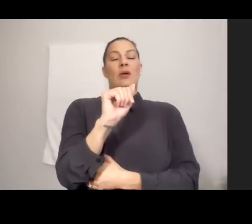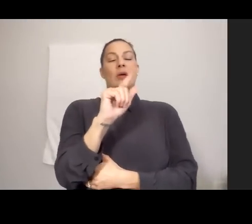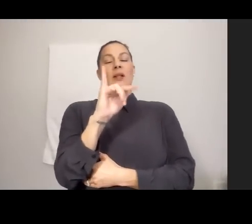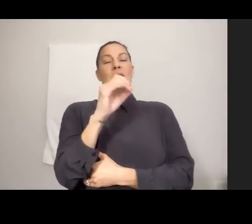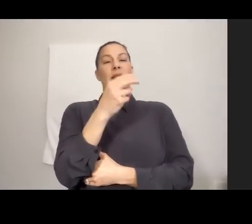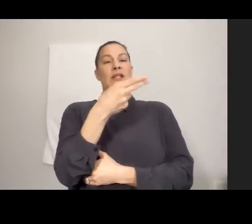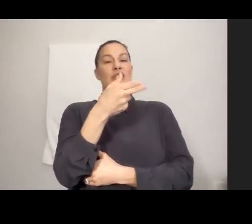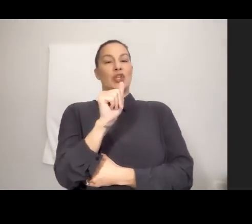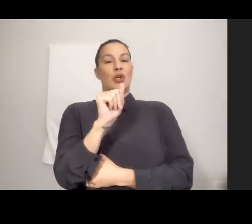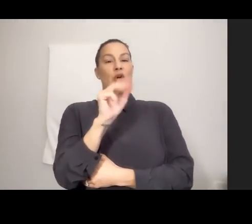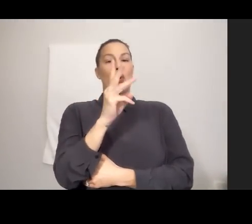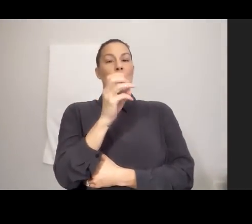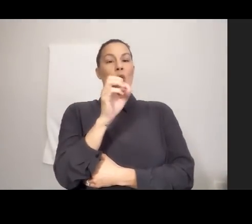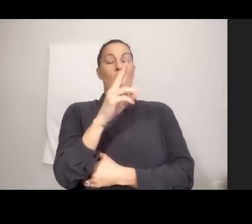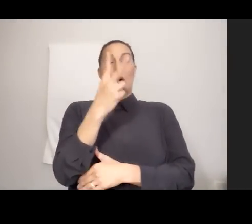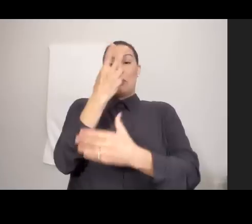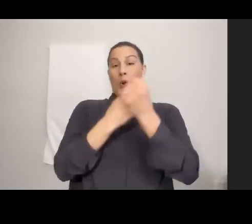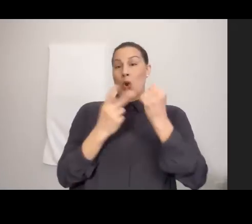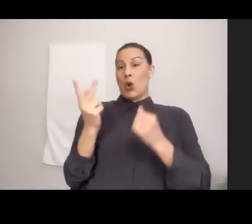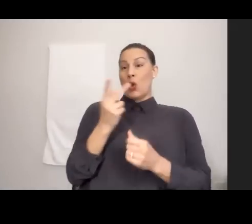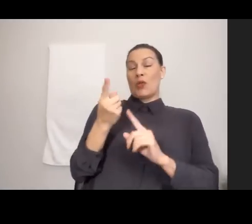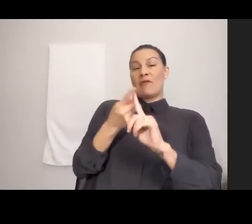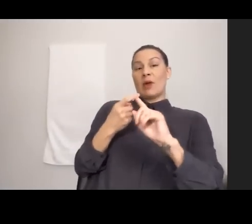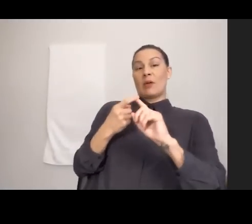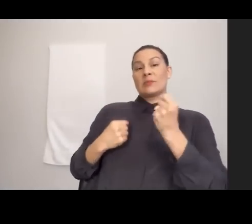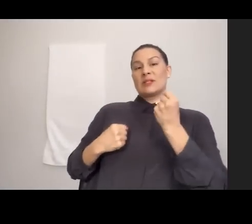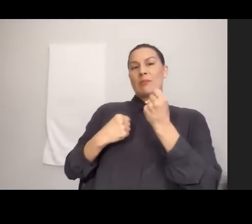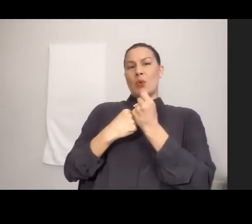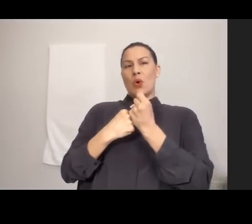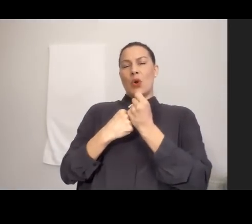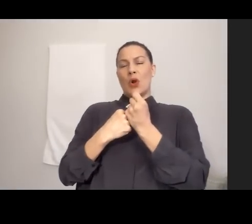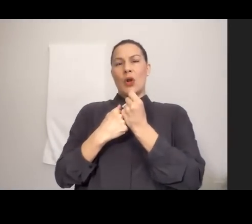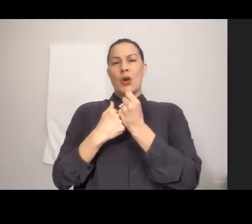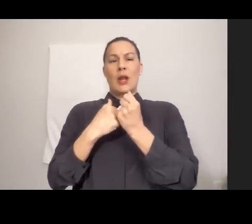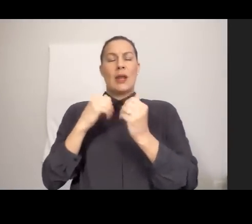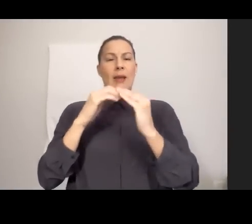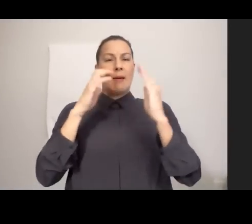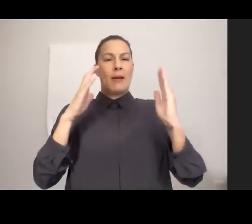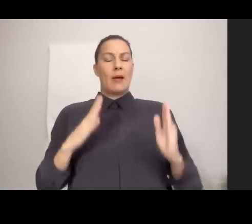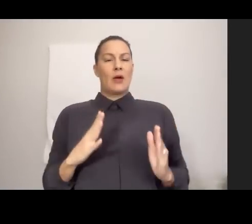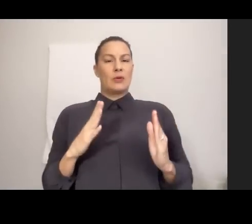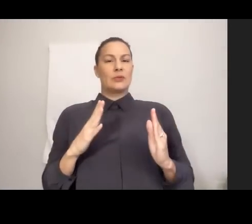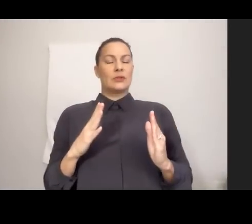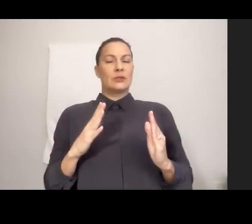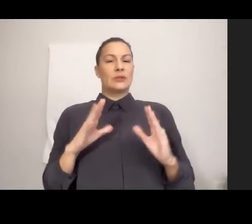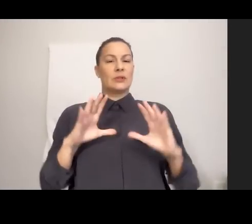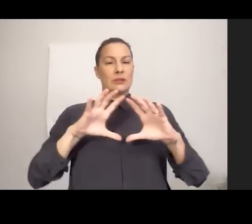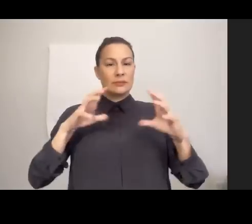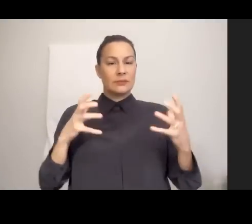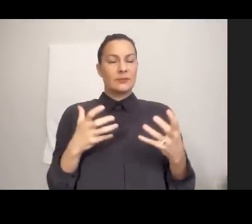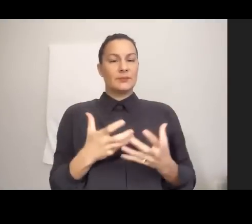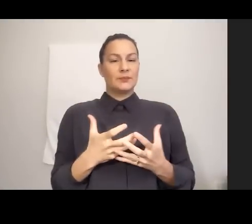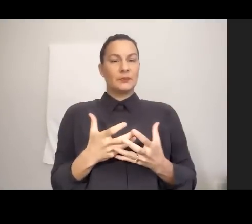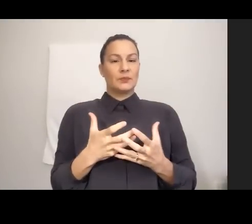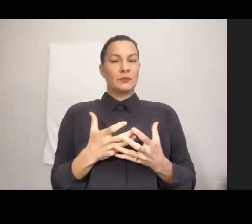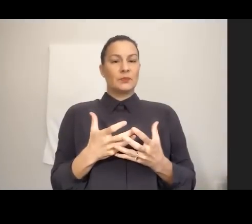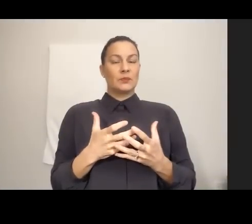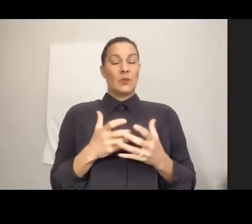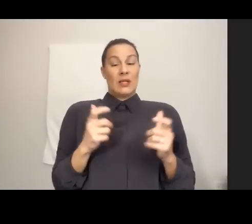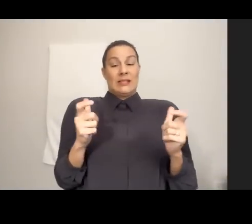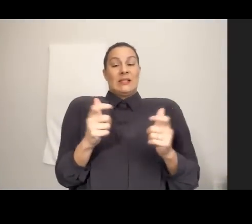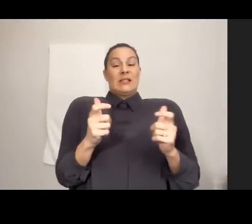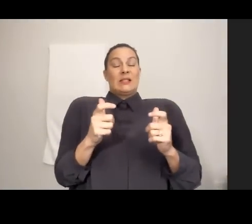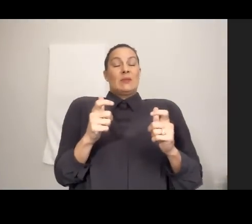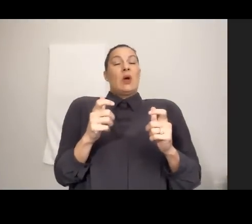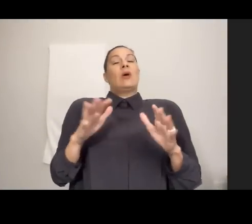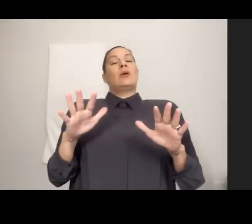are from the Support Hose Collective, which is a small leftist formation of sex workers, current and former, and